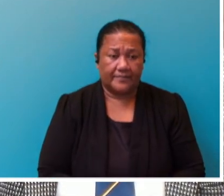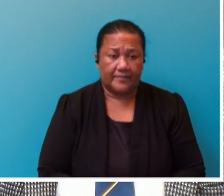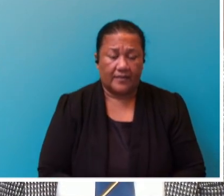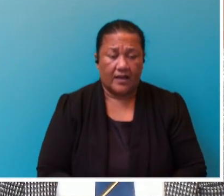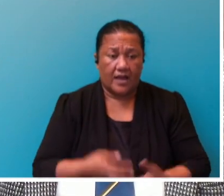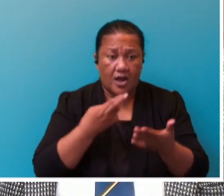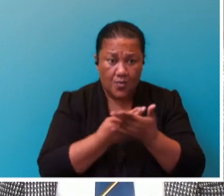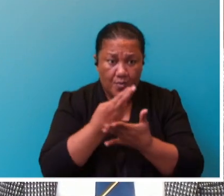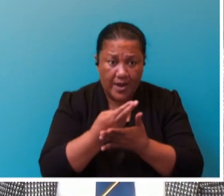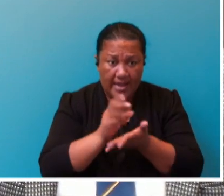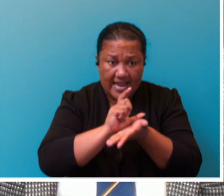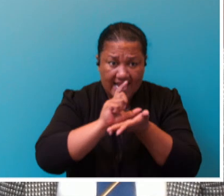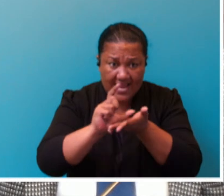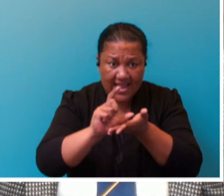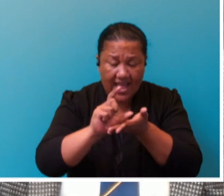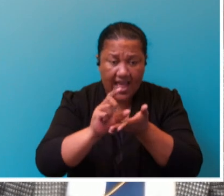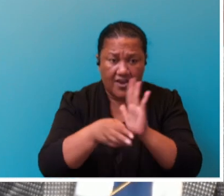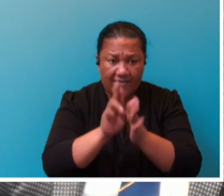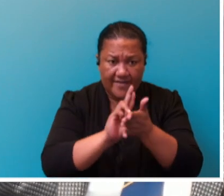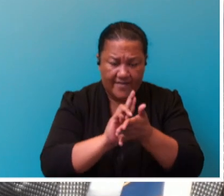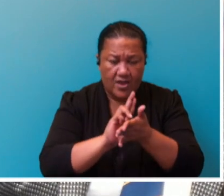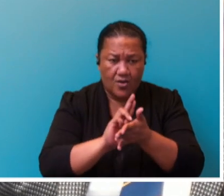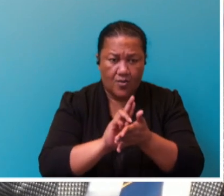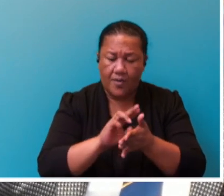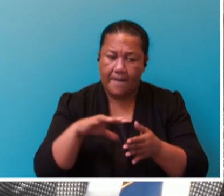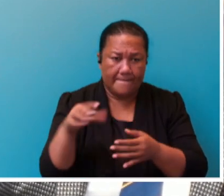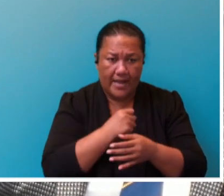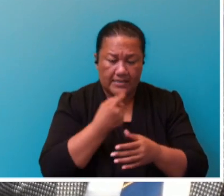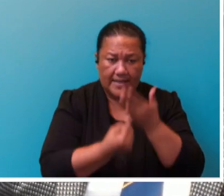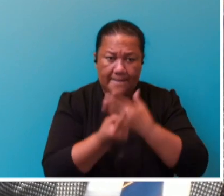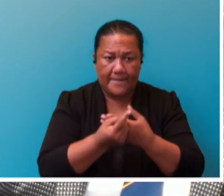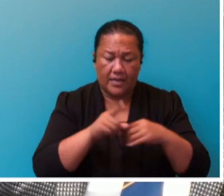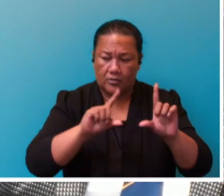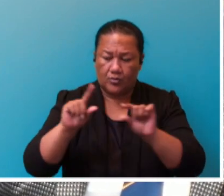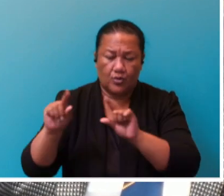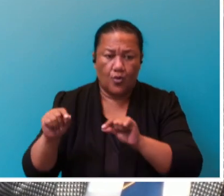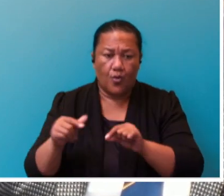will take place in terms of the ITC network and also its operations.